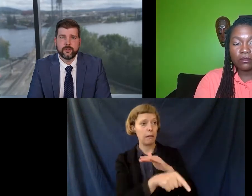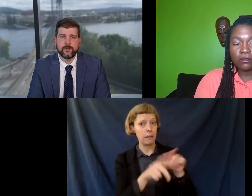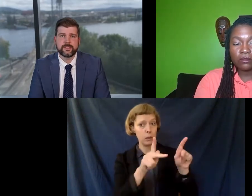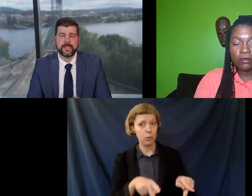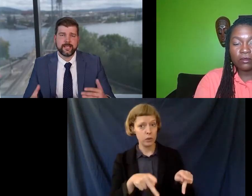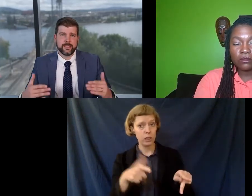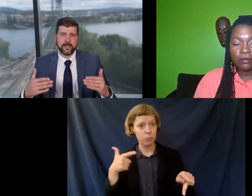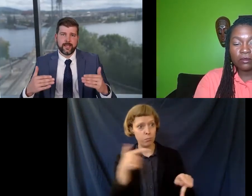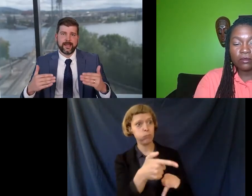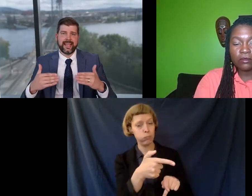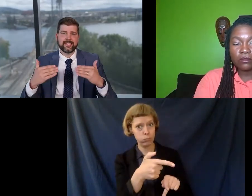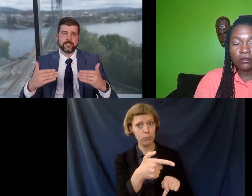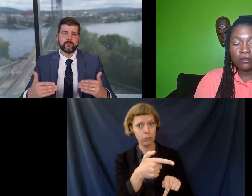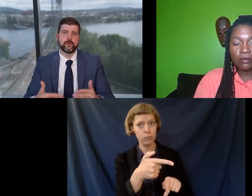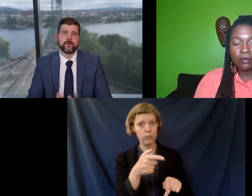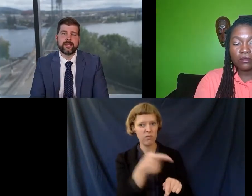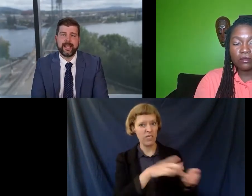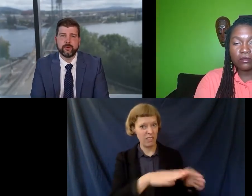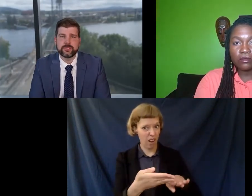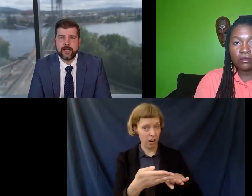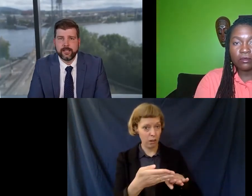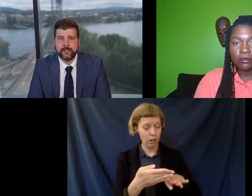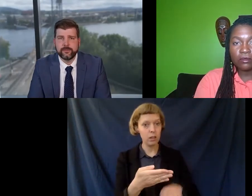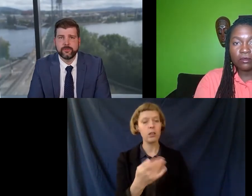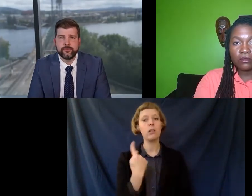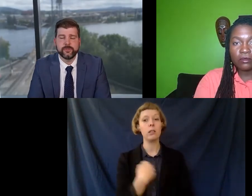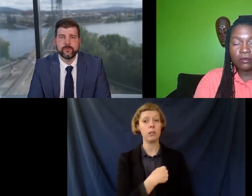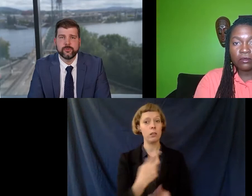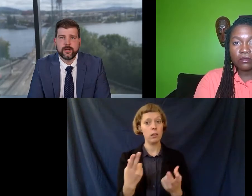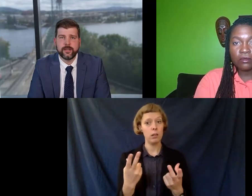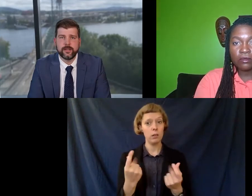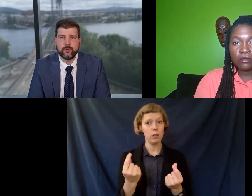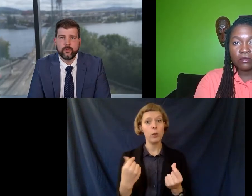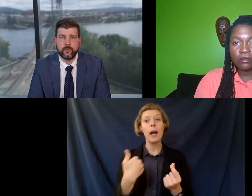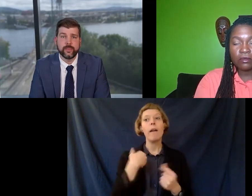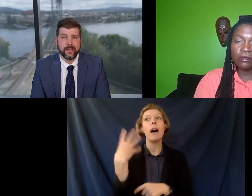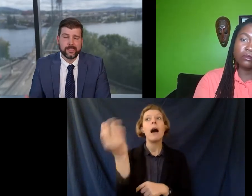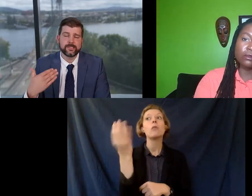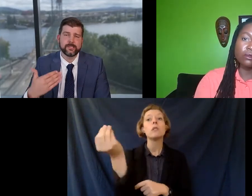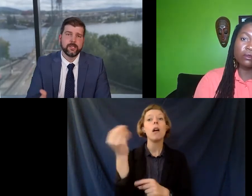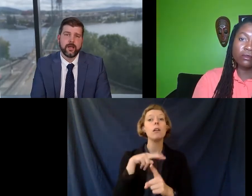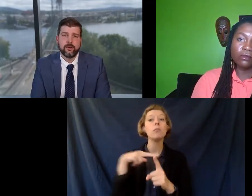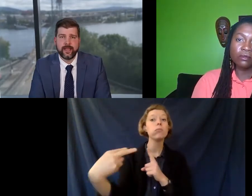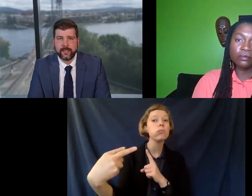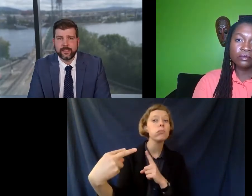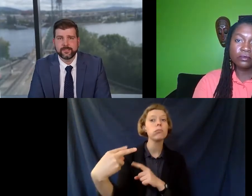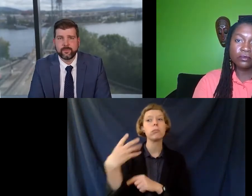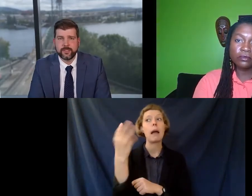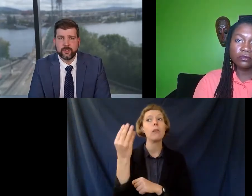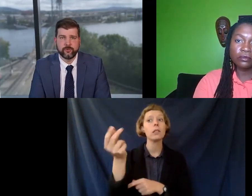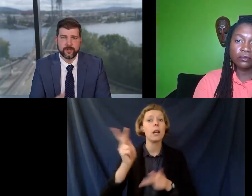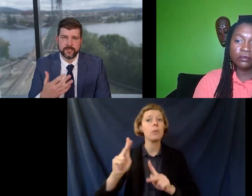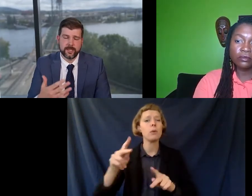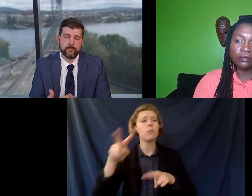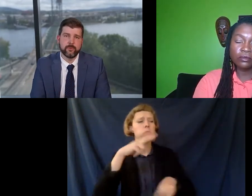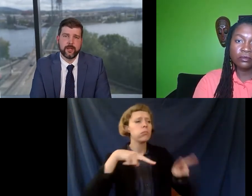are taking and asking for an outside review with us of that case. And